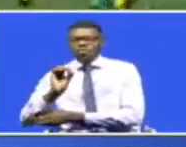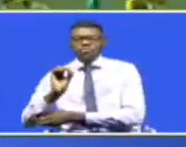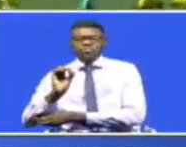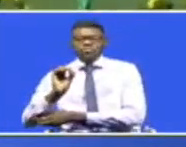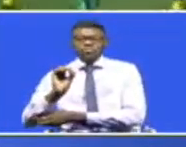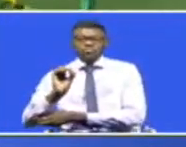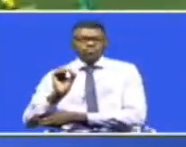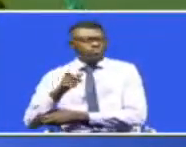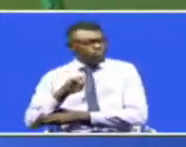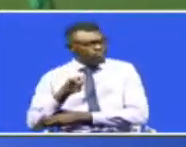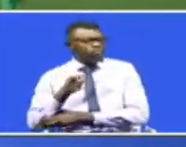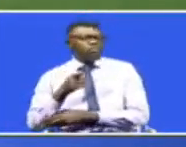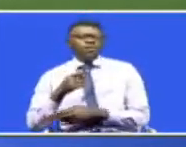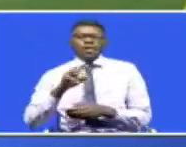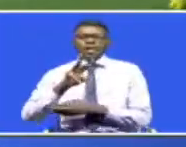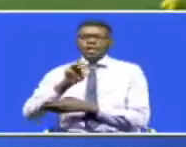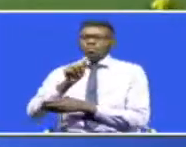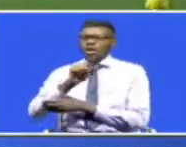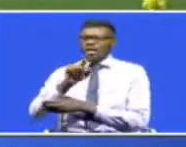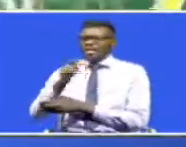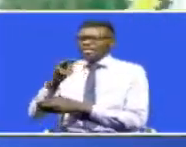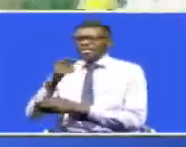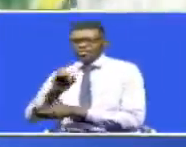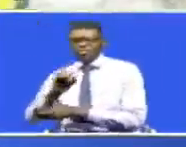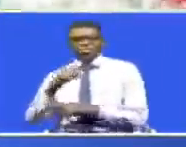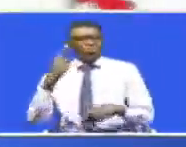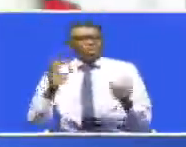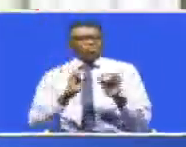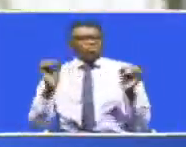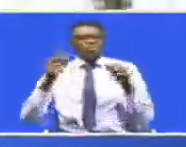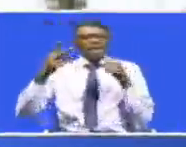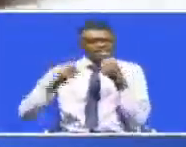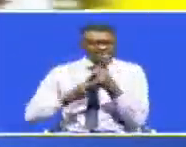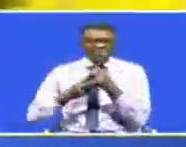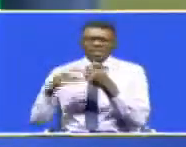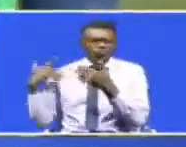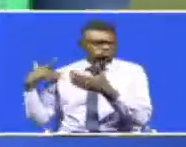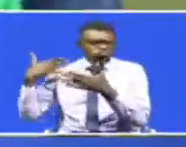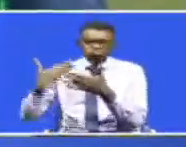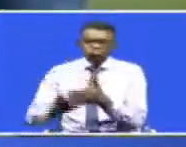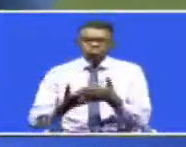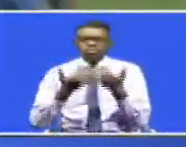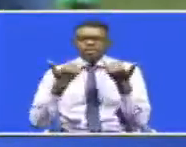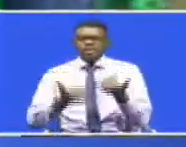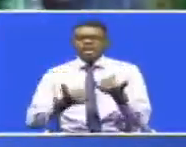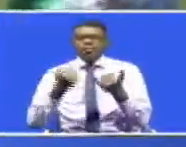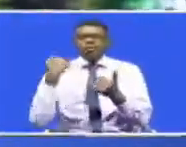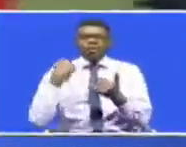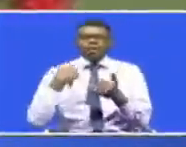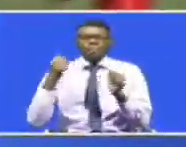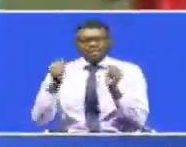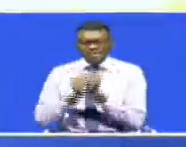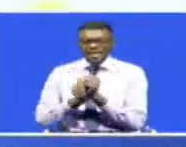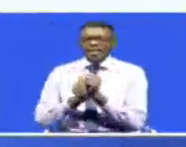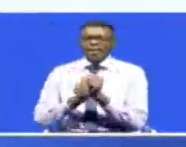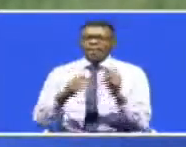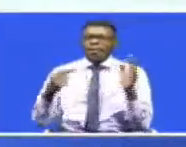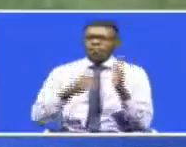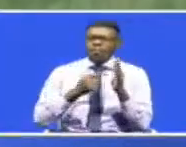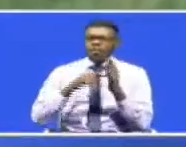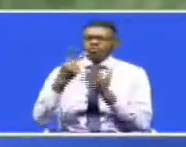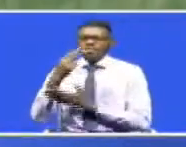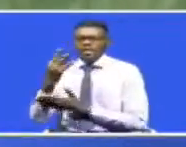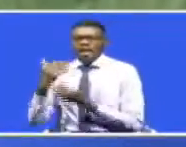Nairobi. The win sees Wazito stretch their winless run to 7 matches and are currently 10th with 23 points. On the other